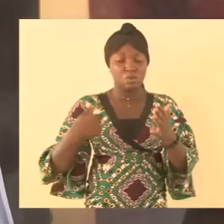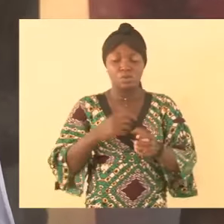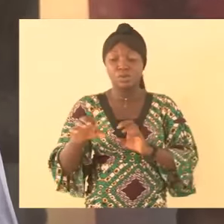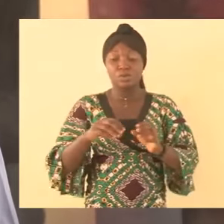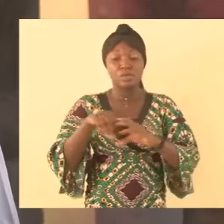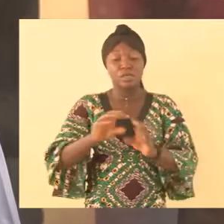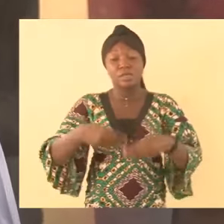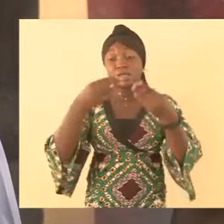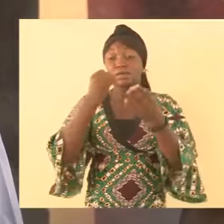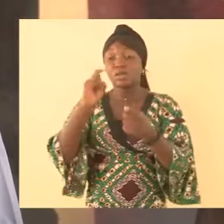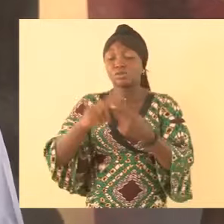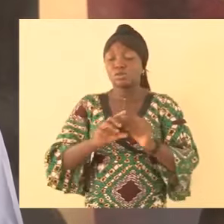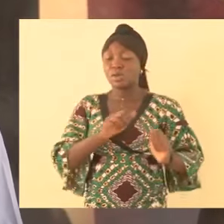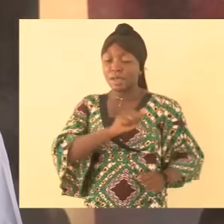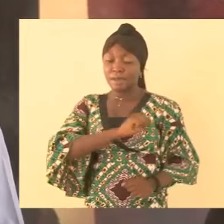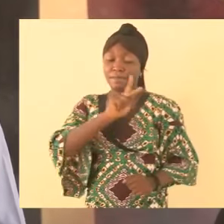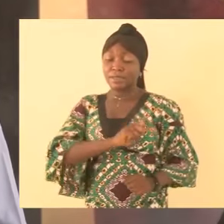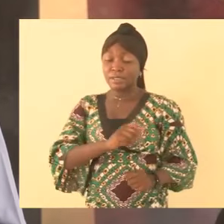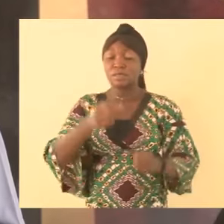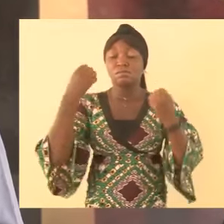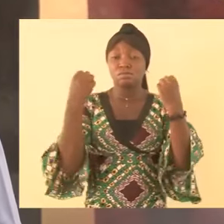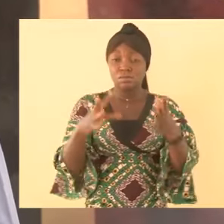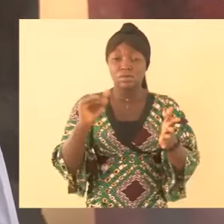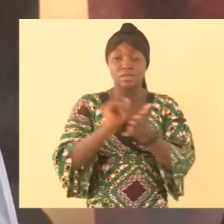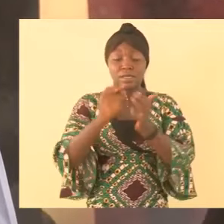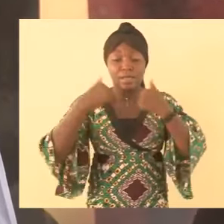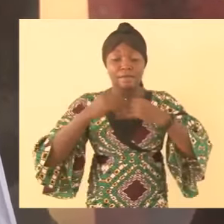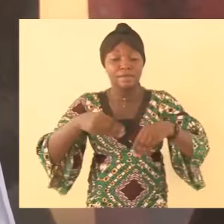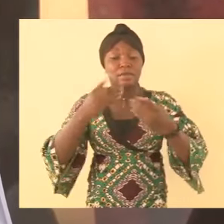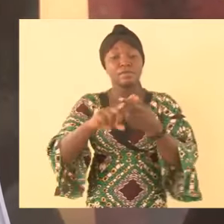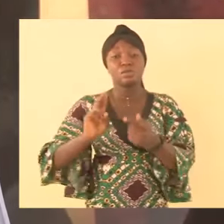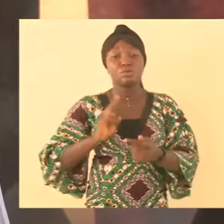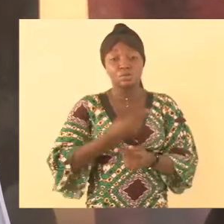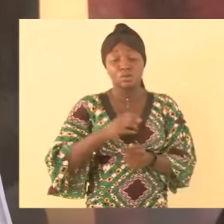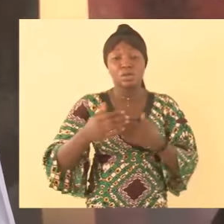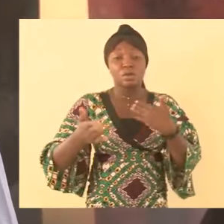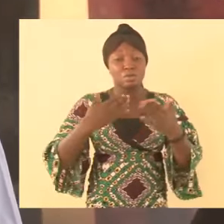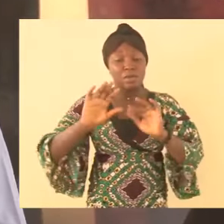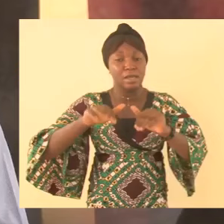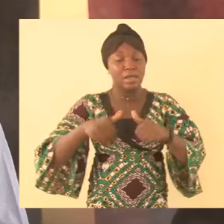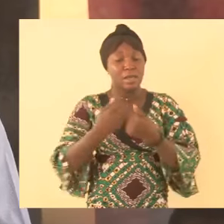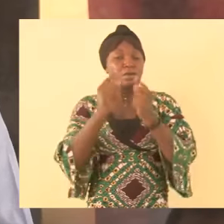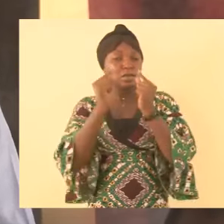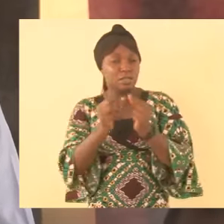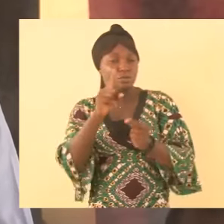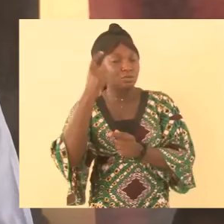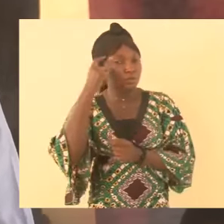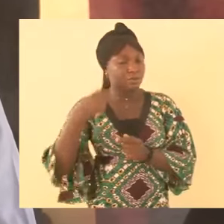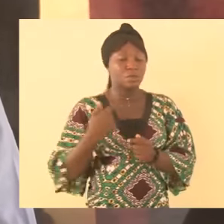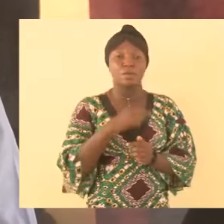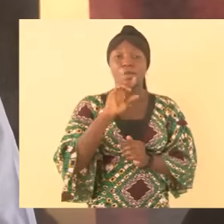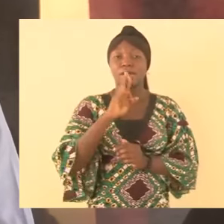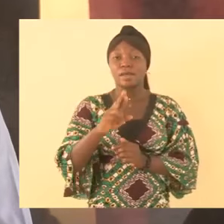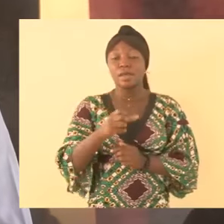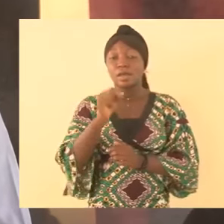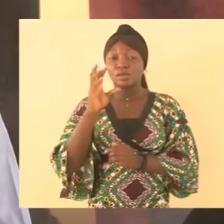in giving is to appreciate so much he has already given to us, no matter how little we think we